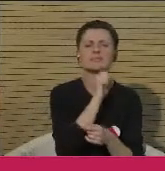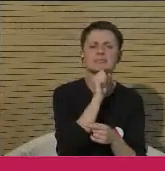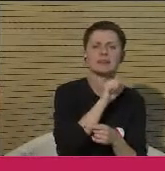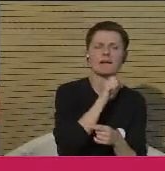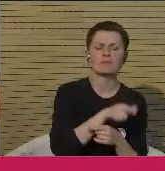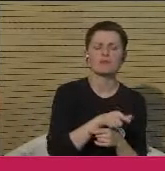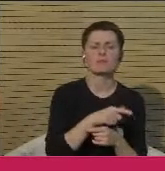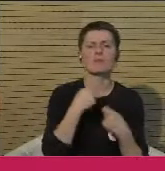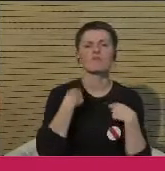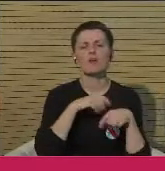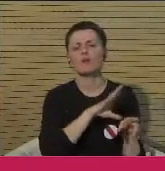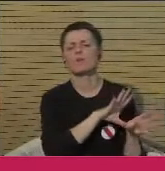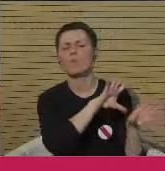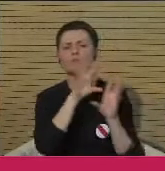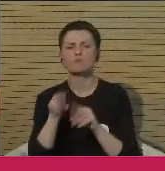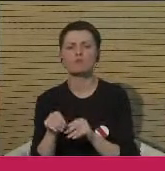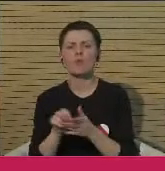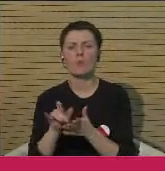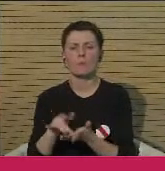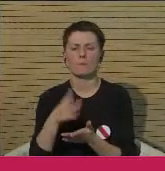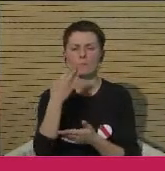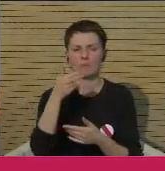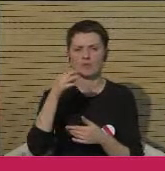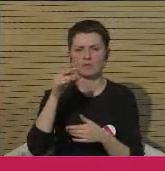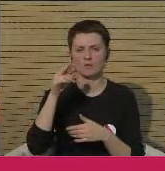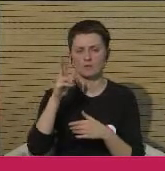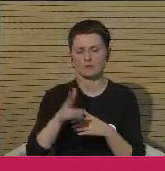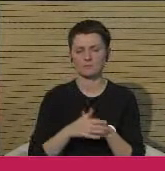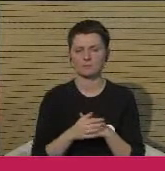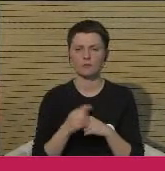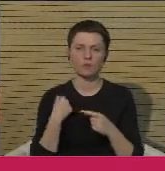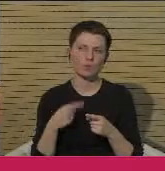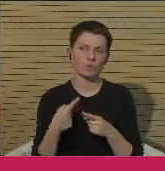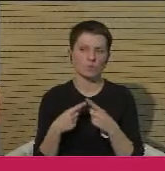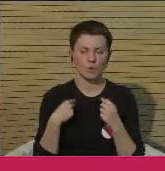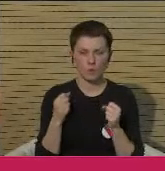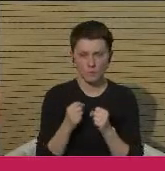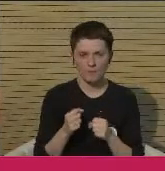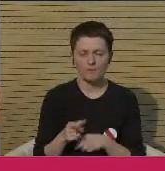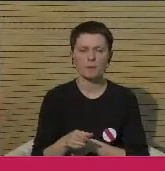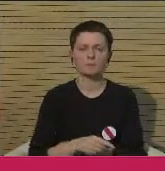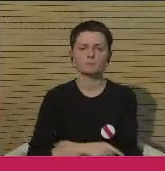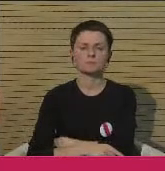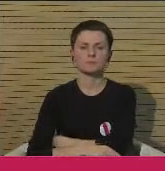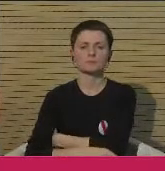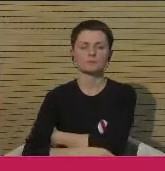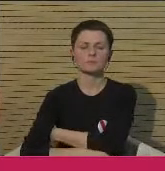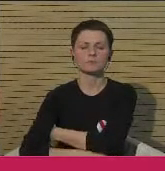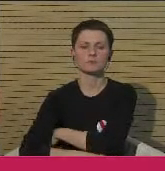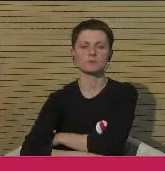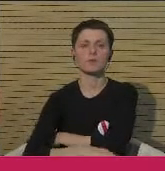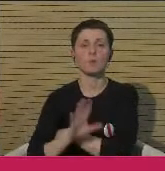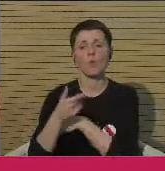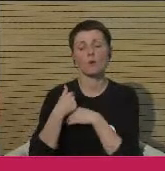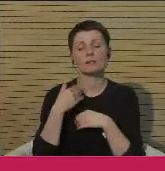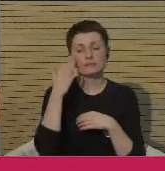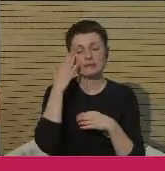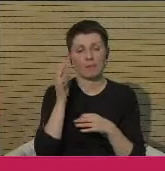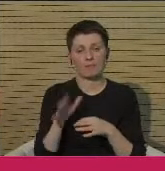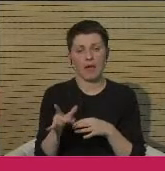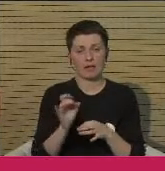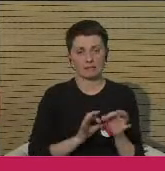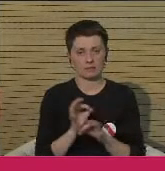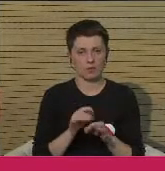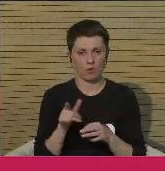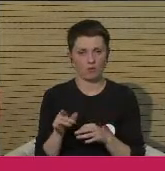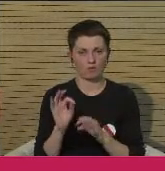Minsk of 2 million of population, I think people will start fighting if they start discovering their